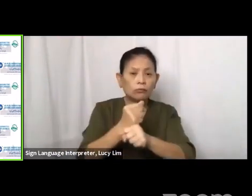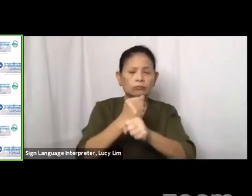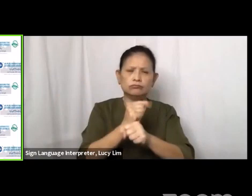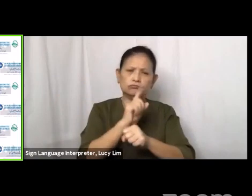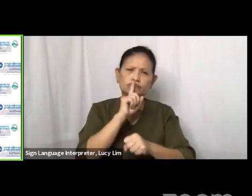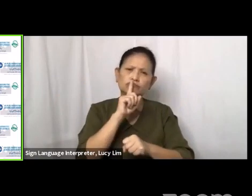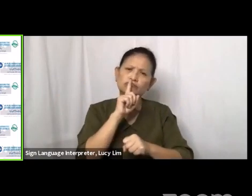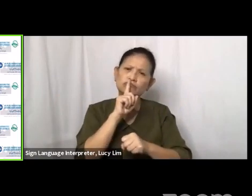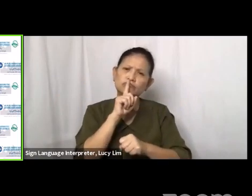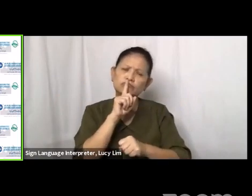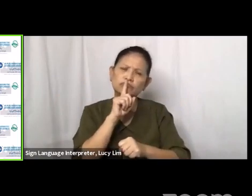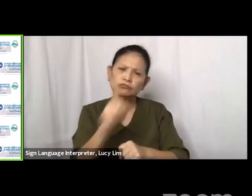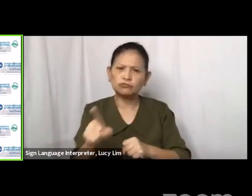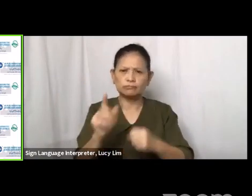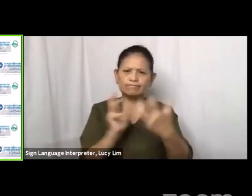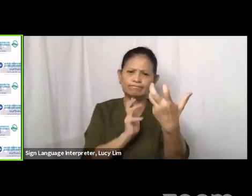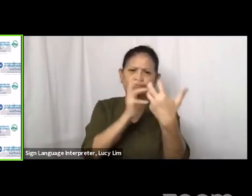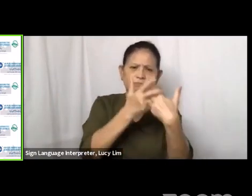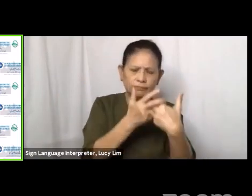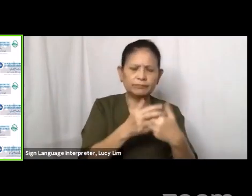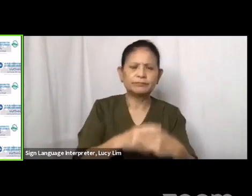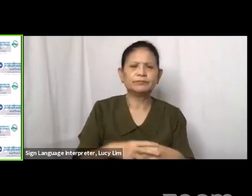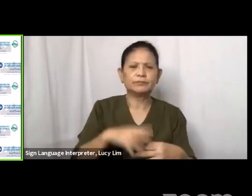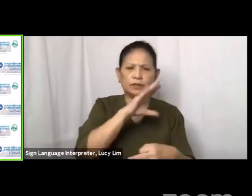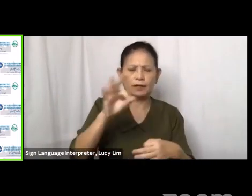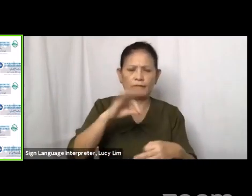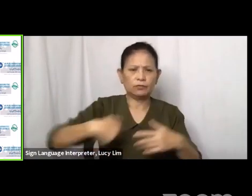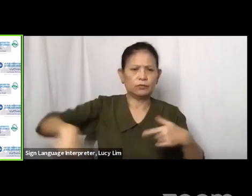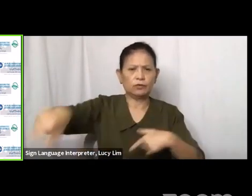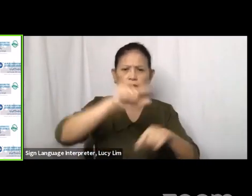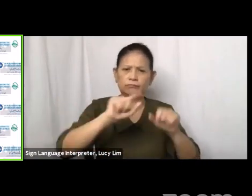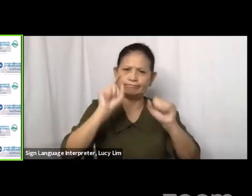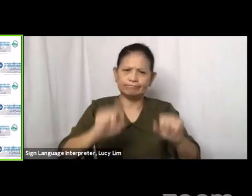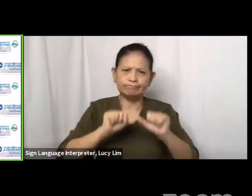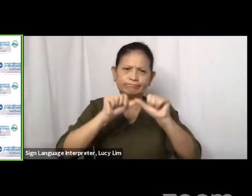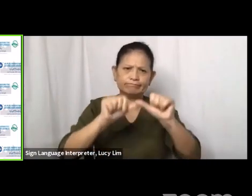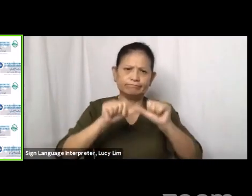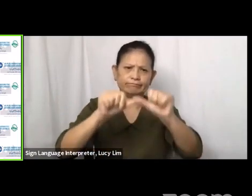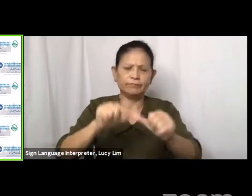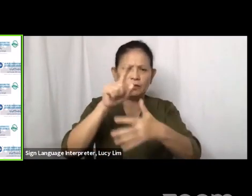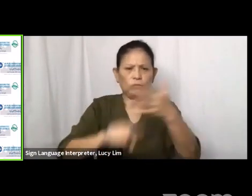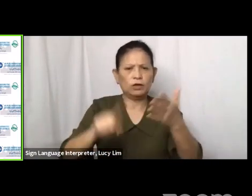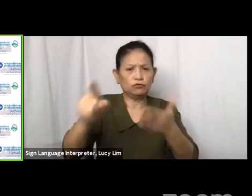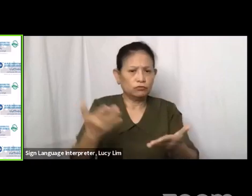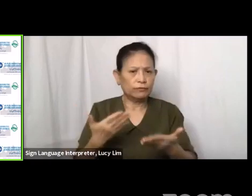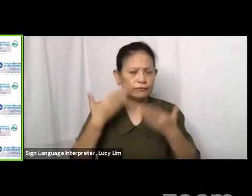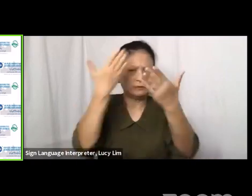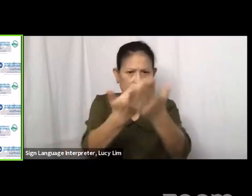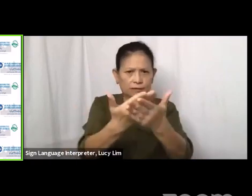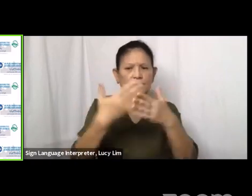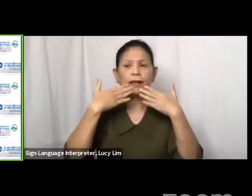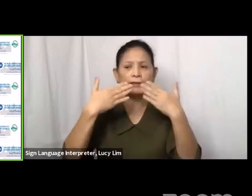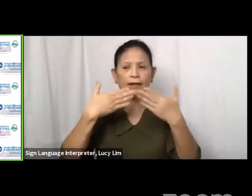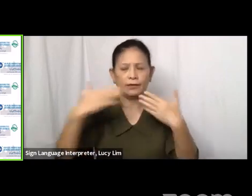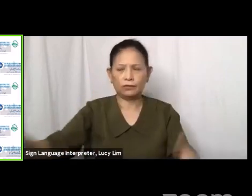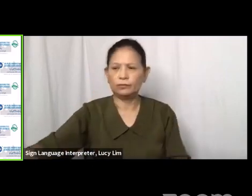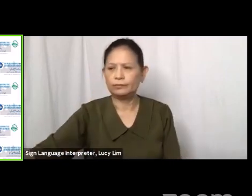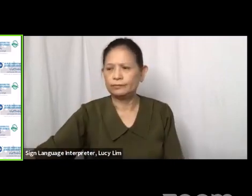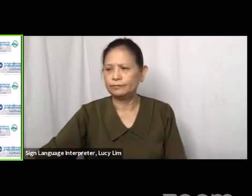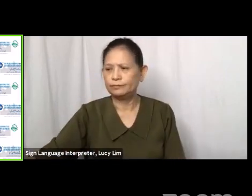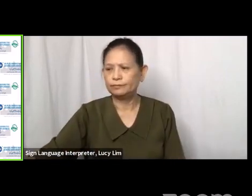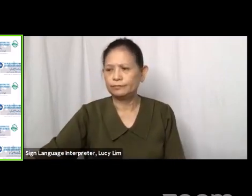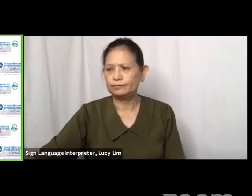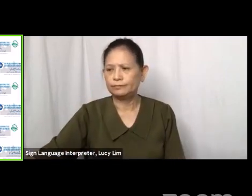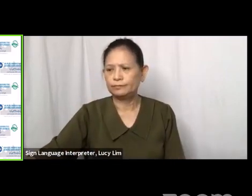relevant. And we all need to continue what you have suggested. Thank you very much.